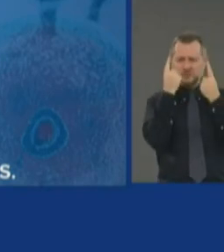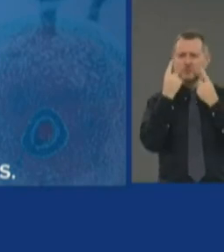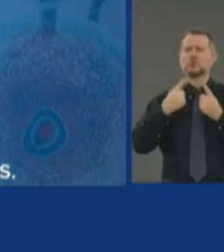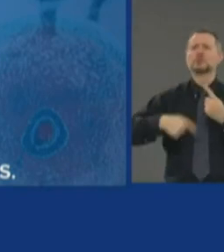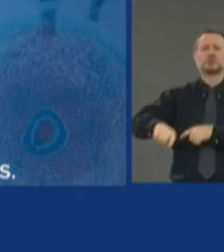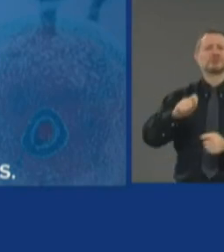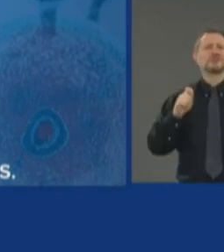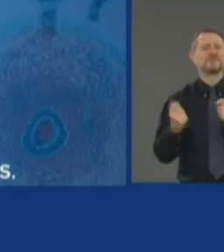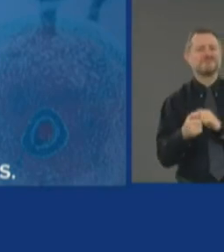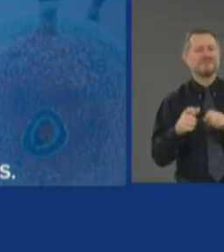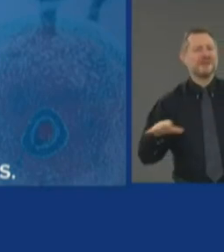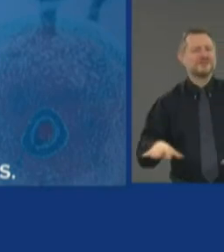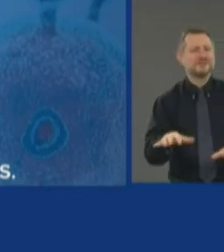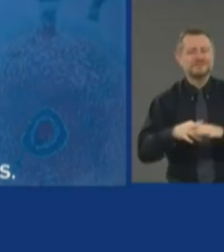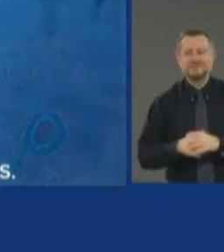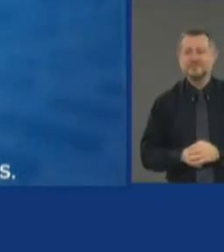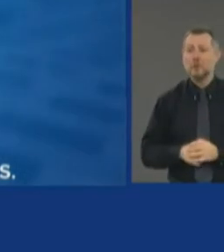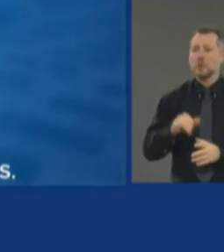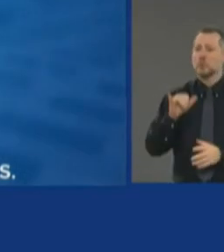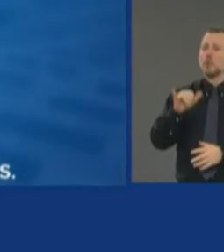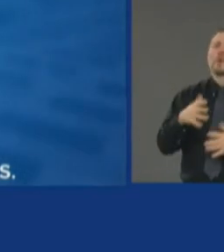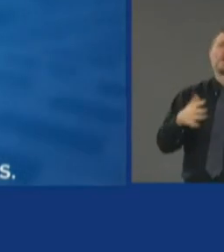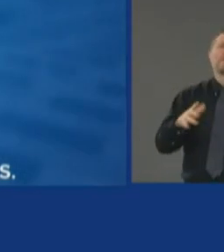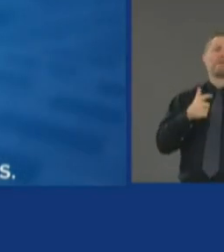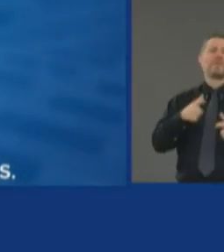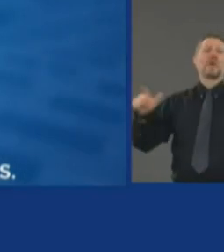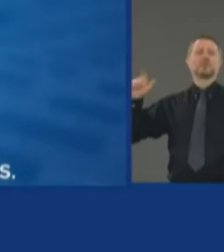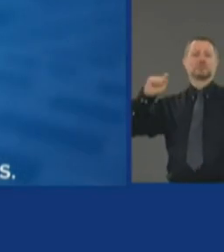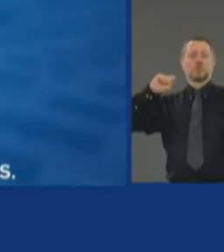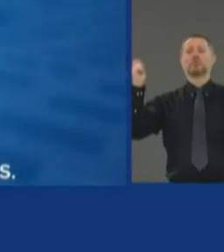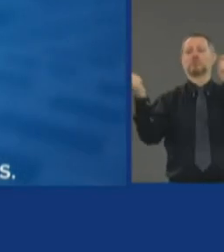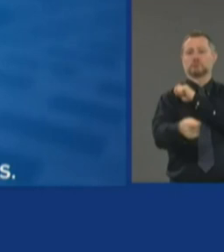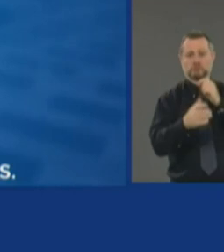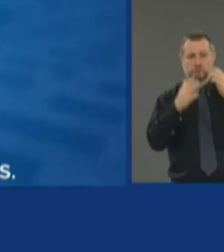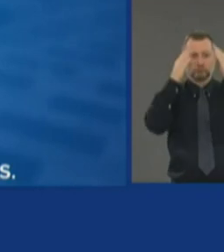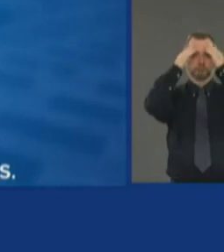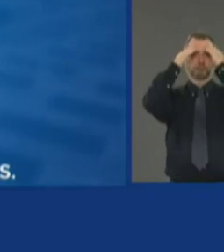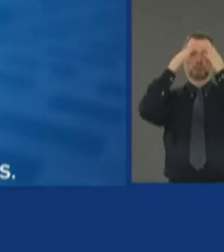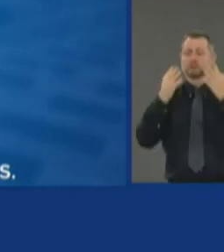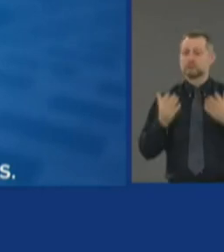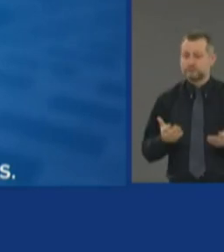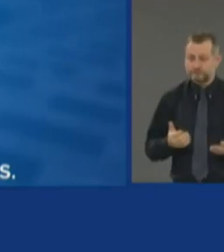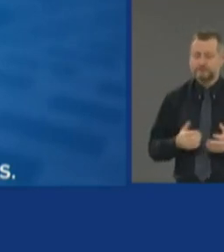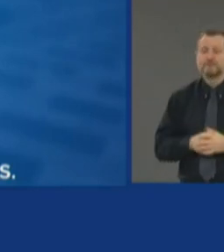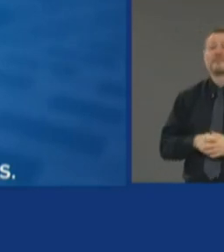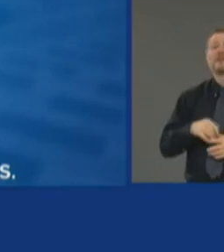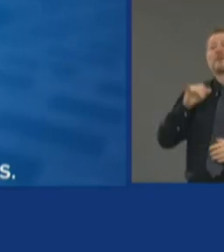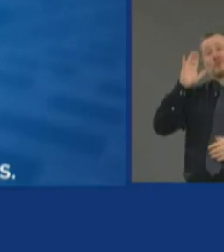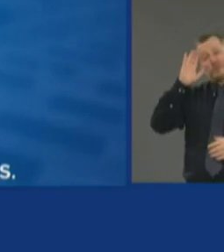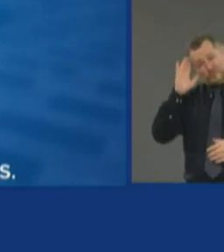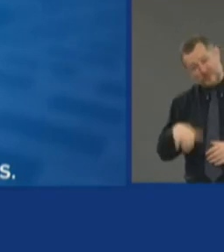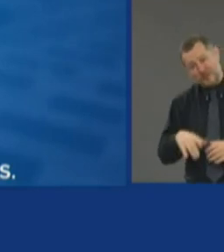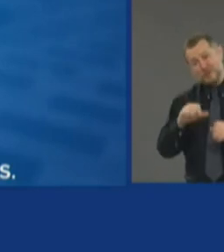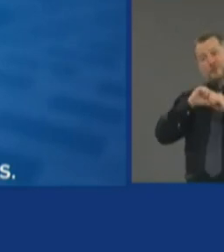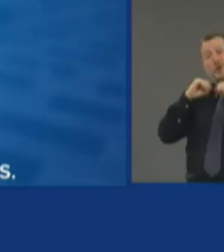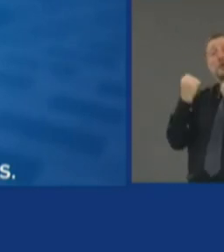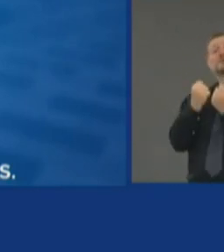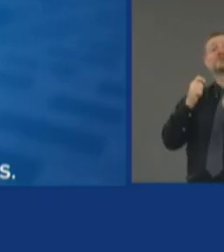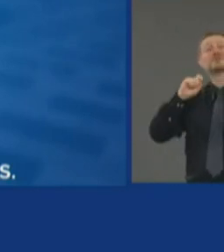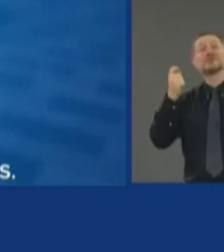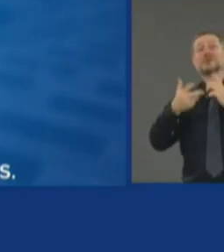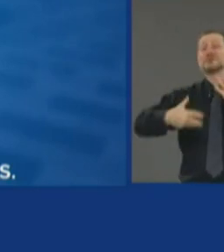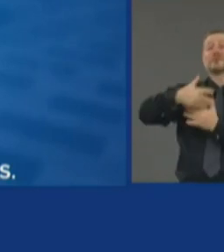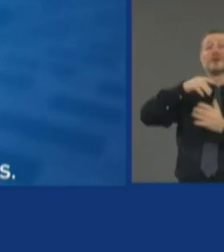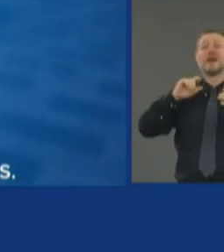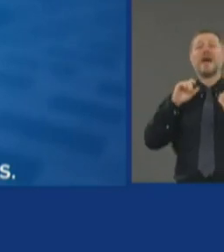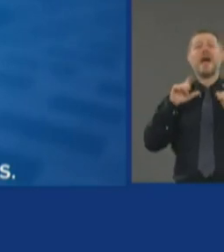is a monumental undertaking, always. Social change. When does social